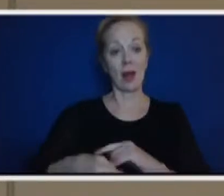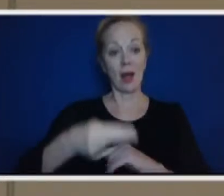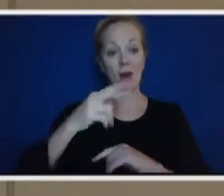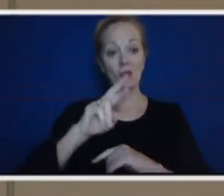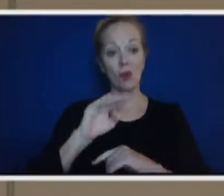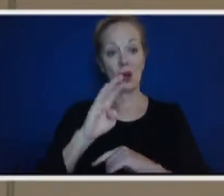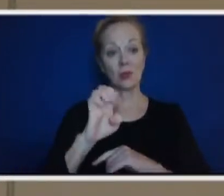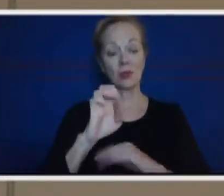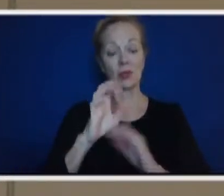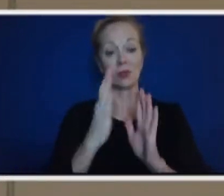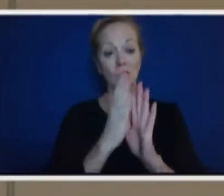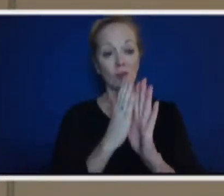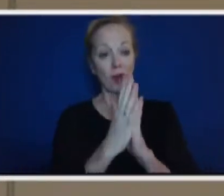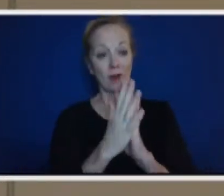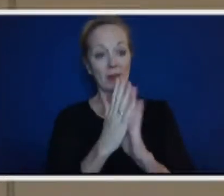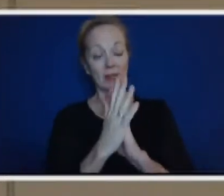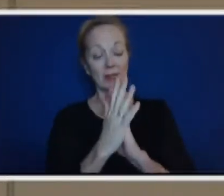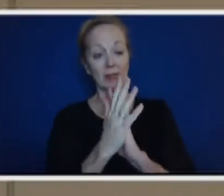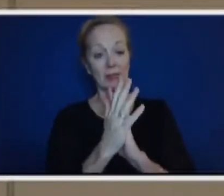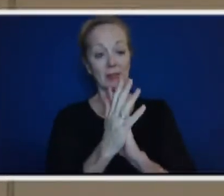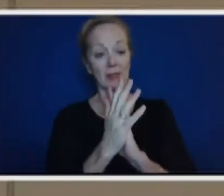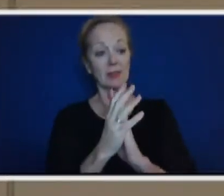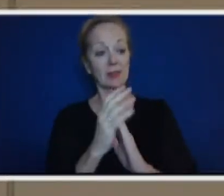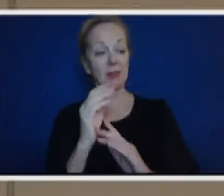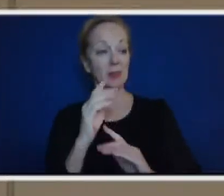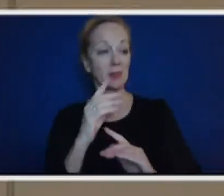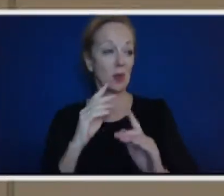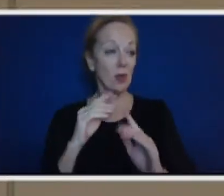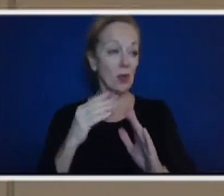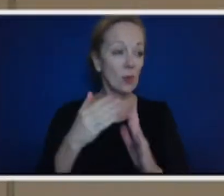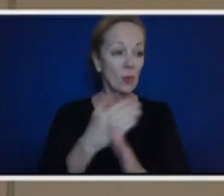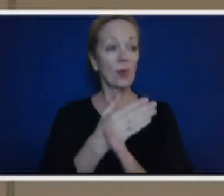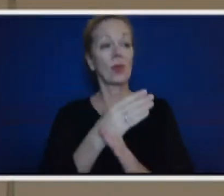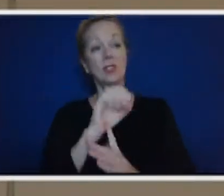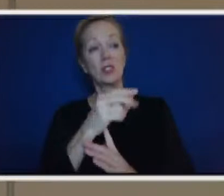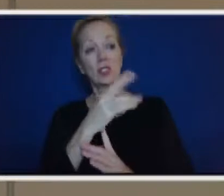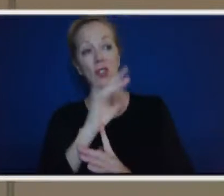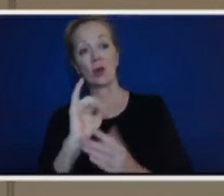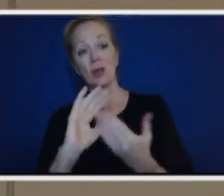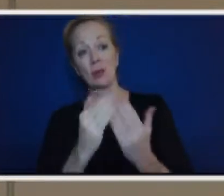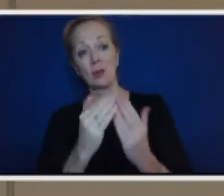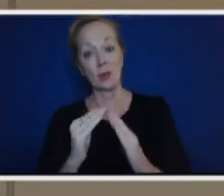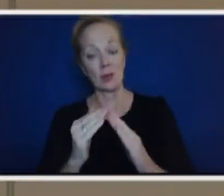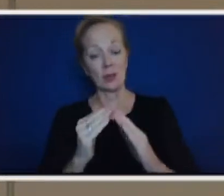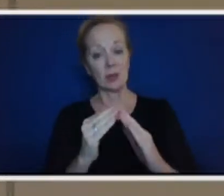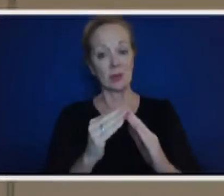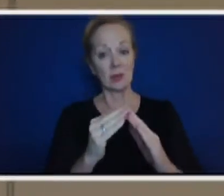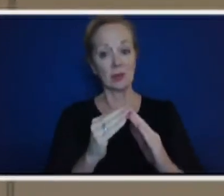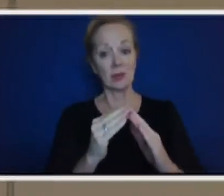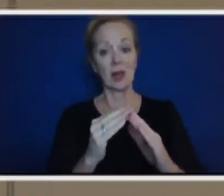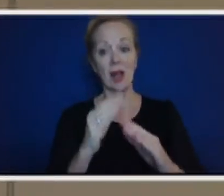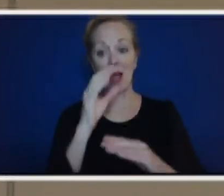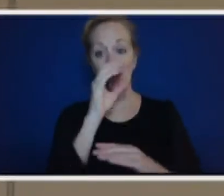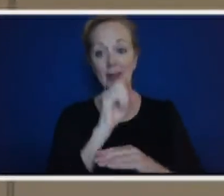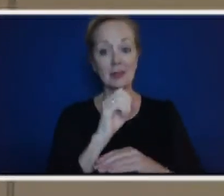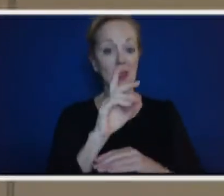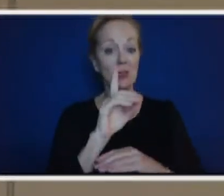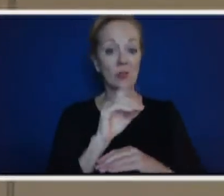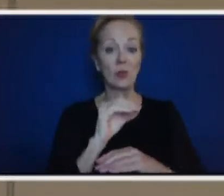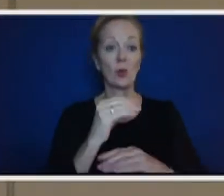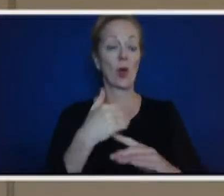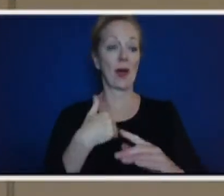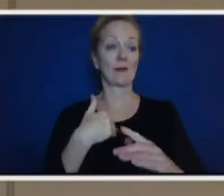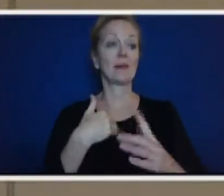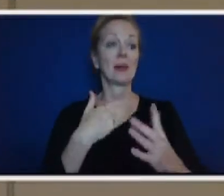traffic going through the Cherry community. So I guess I do have a question for